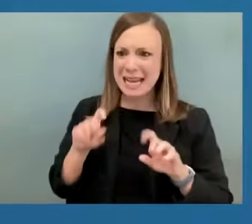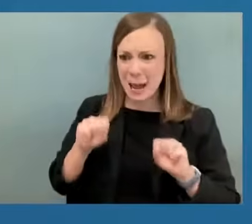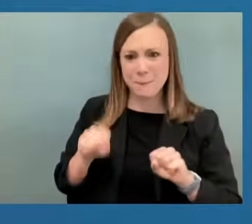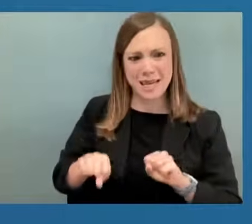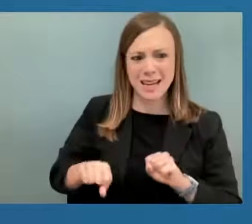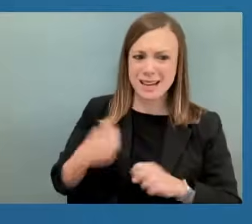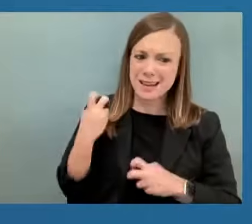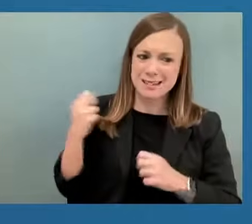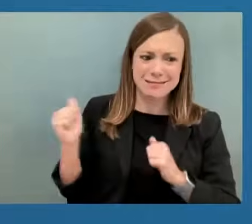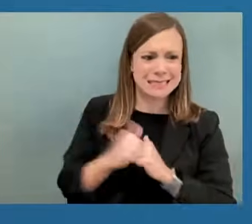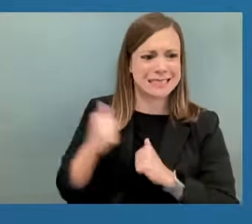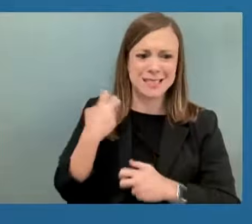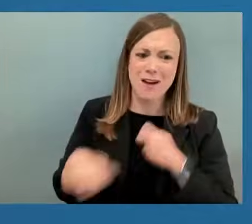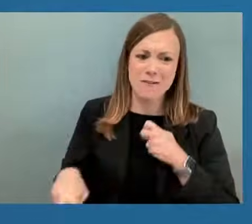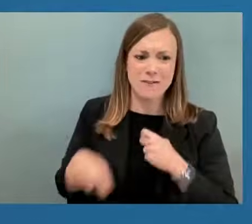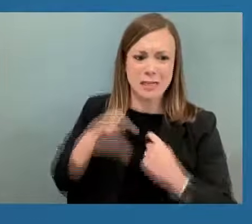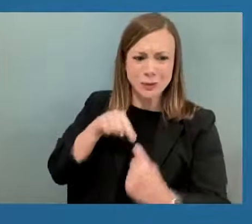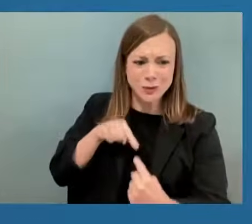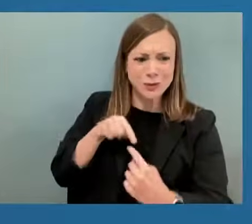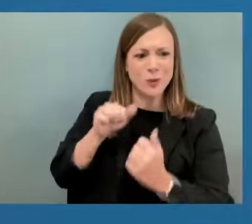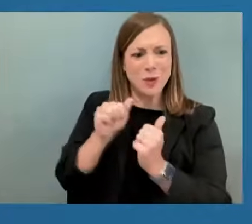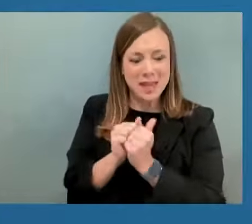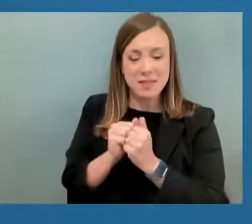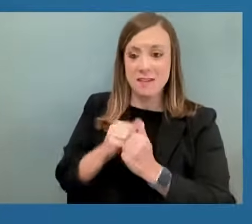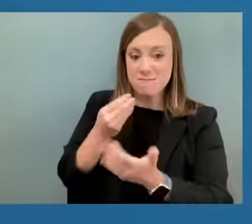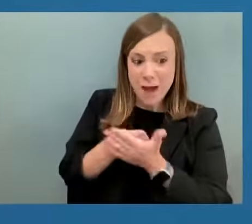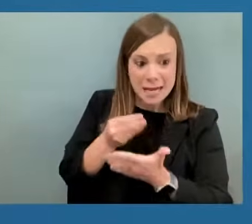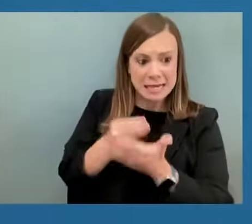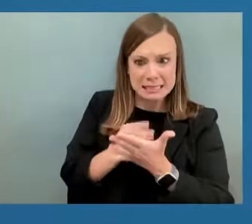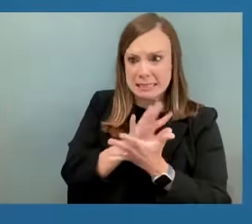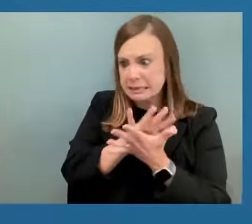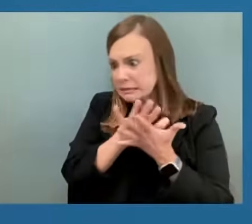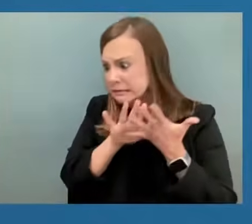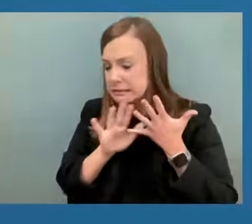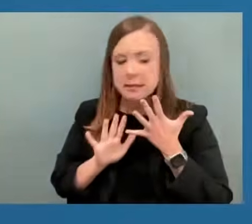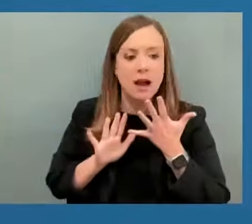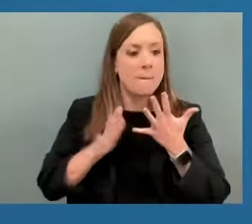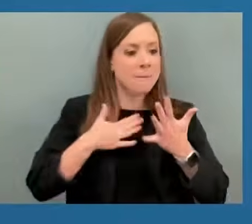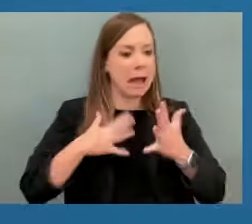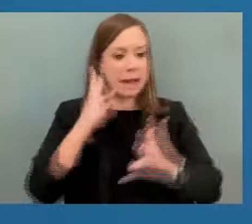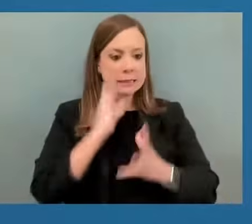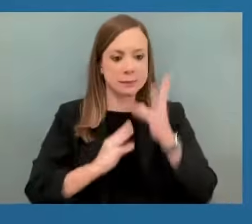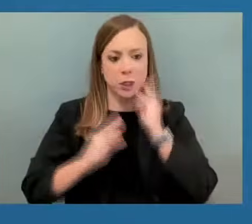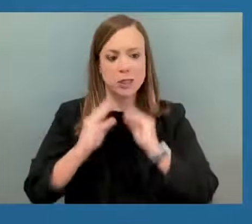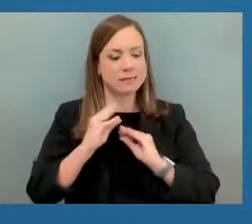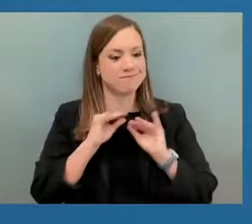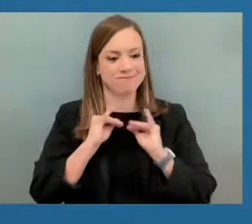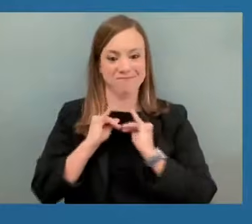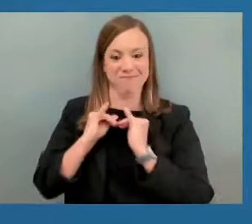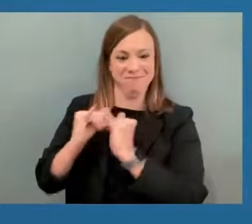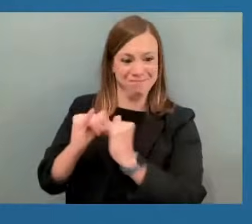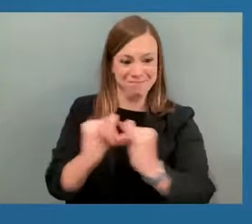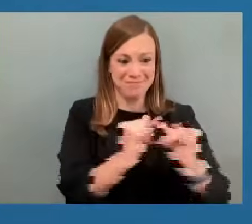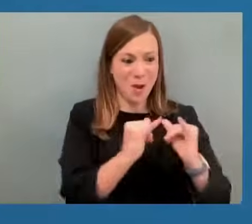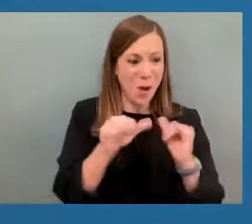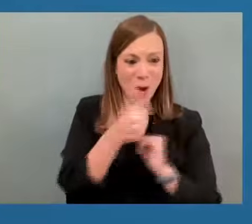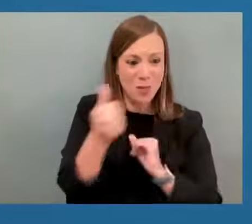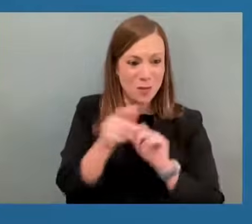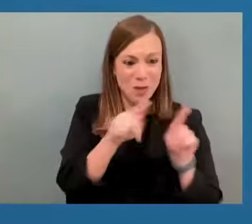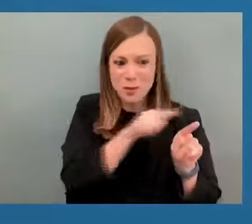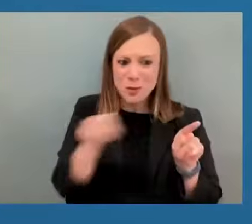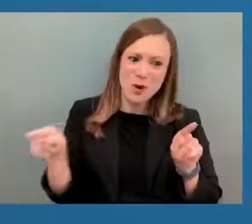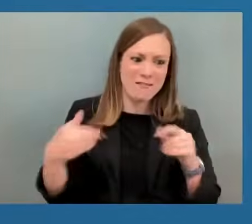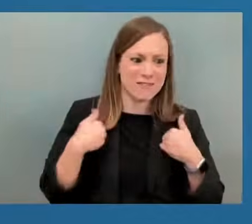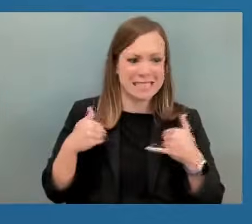and challenging with finances and such. My experience is like so many others who faced the same challenges every day. As a New